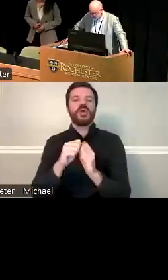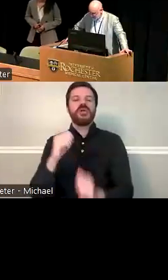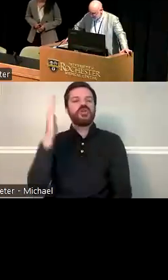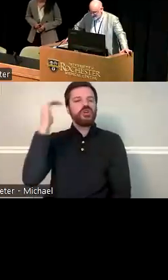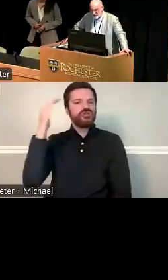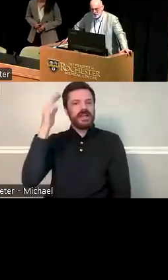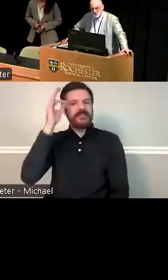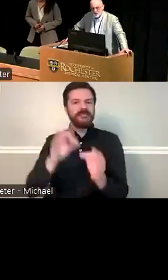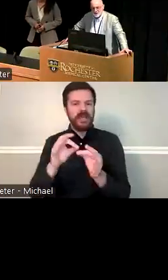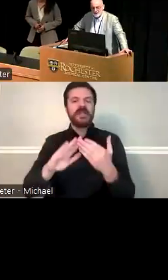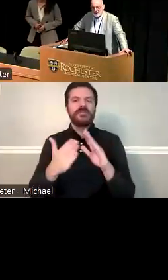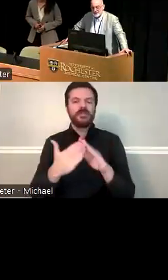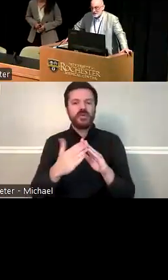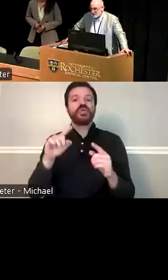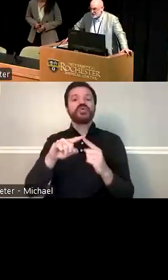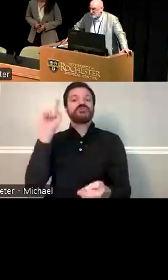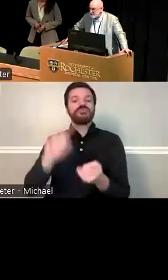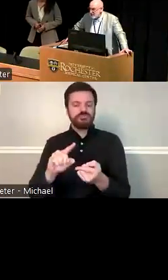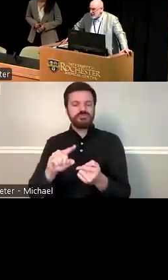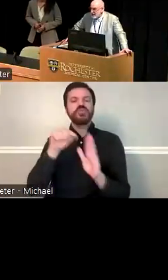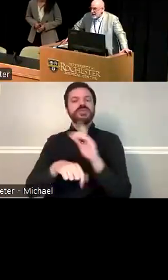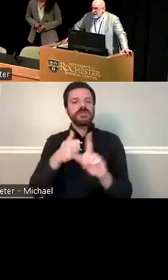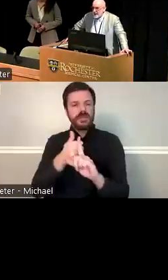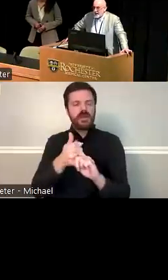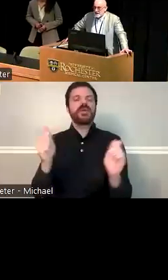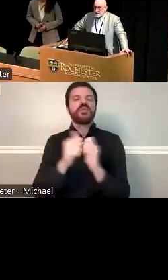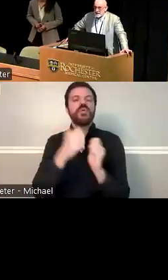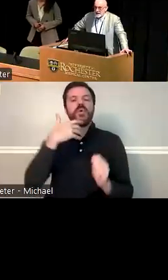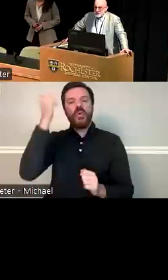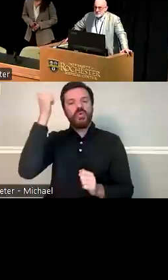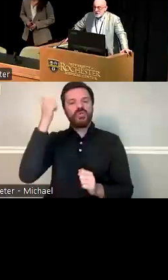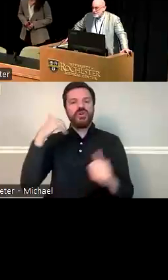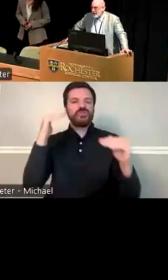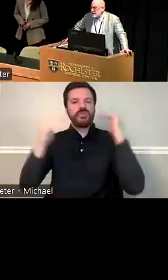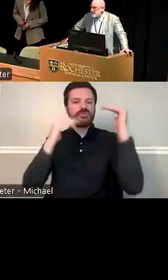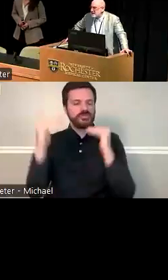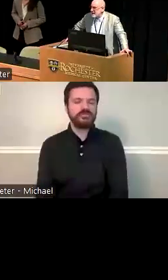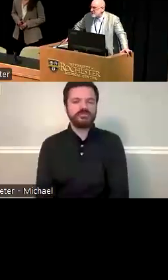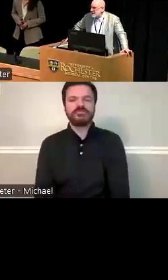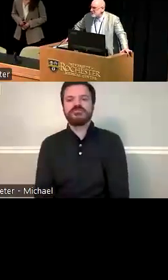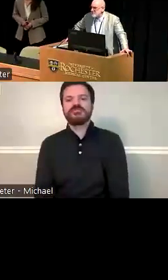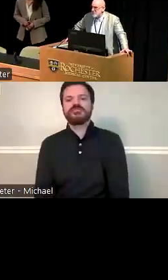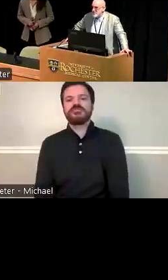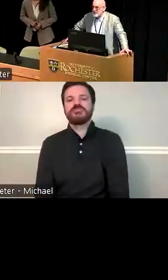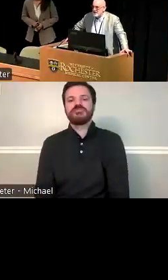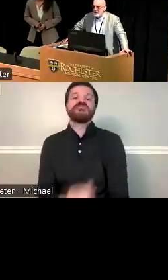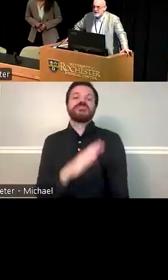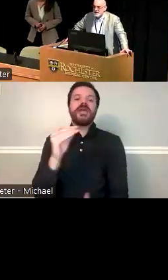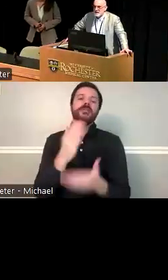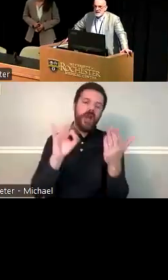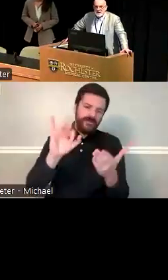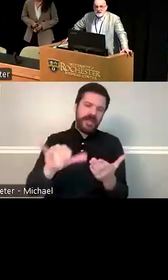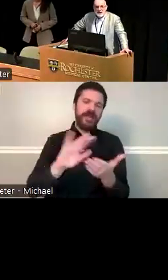Suicide Literacy Among Older Adults. And as a part of that, she's getting a faculty appointment,